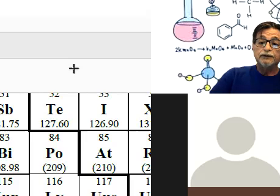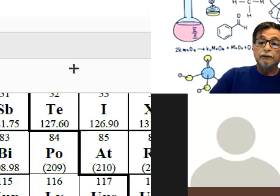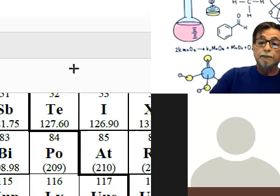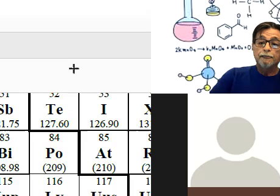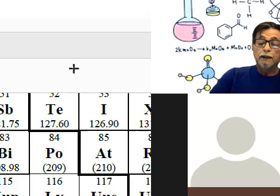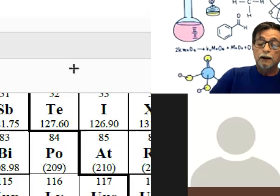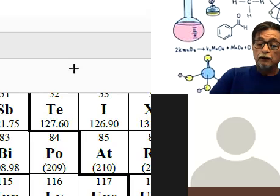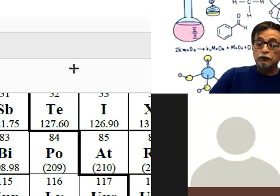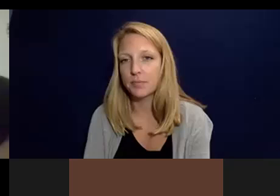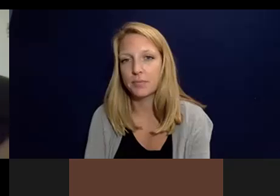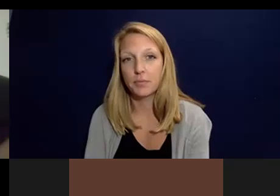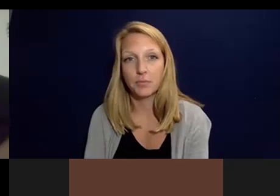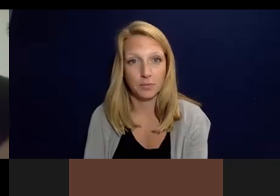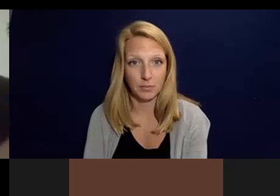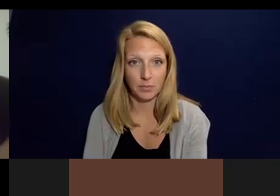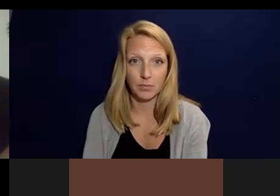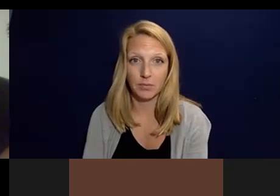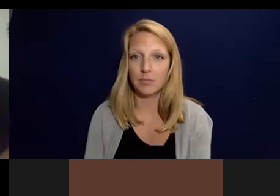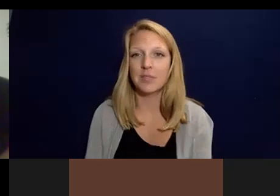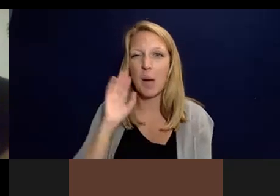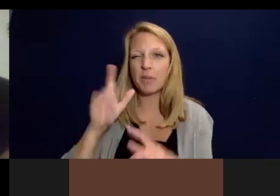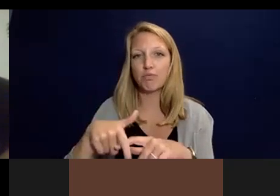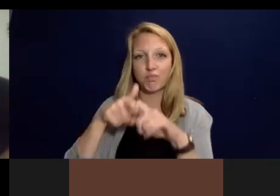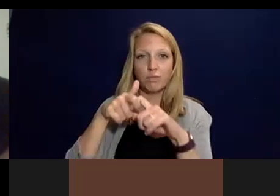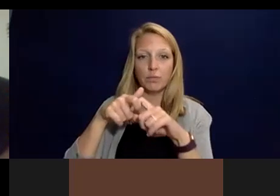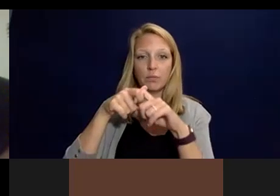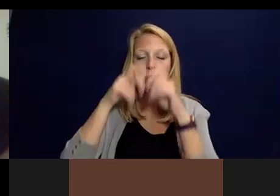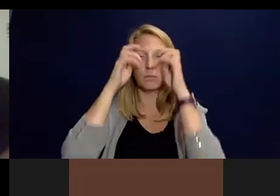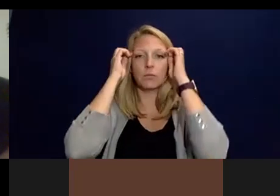let me see. Let me stop it here.